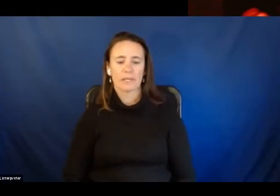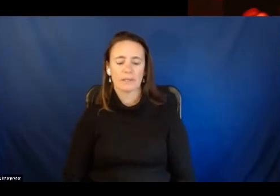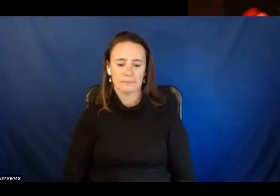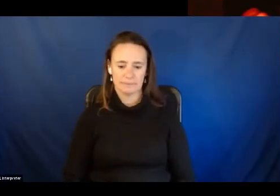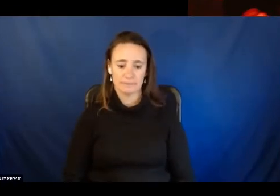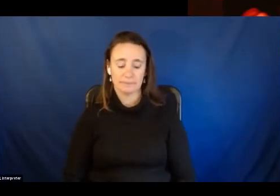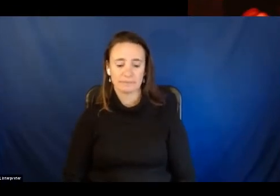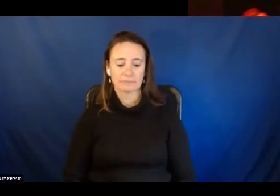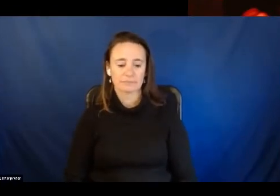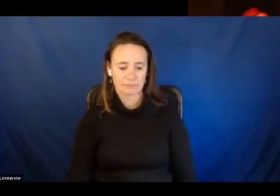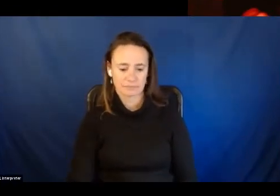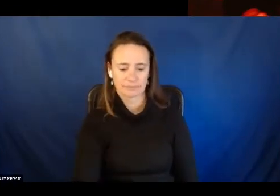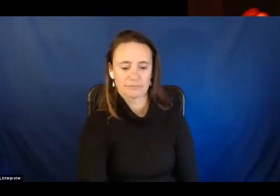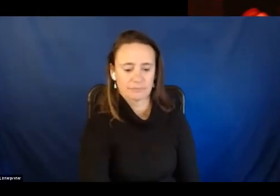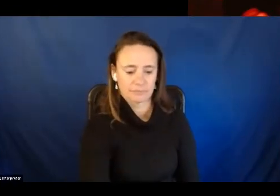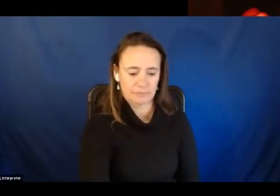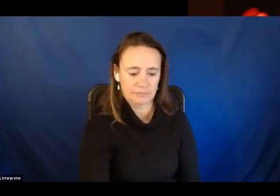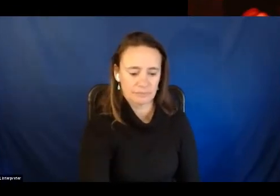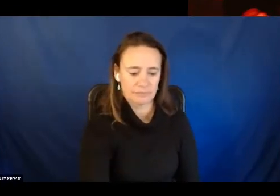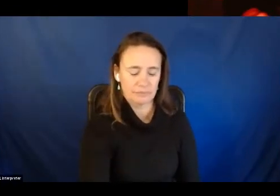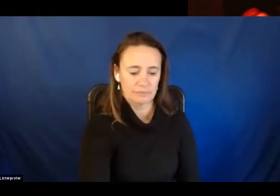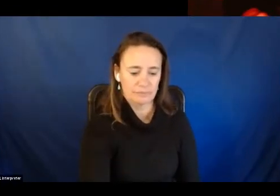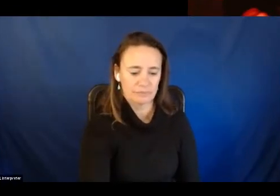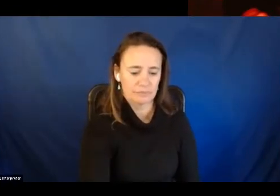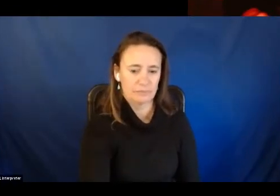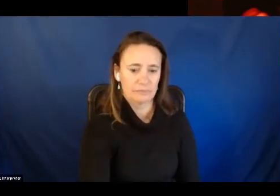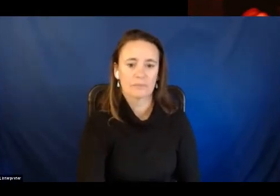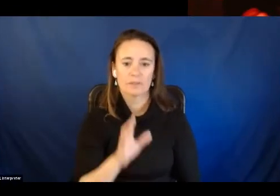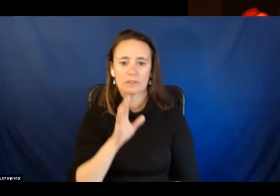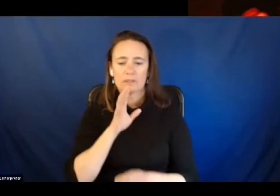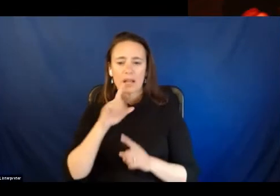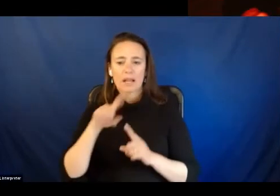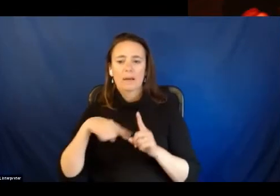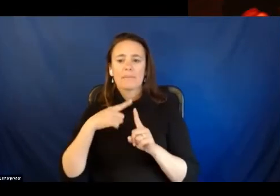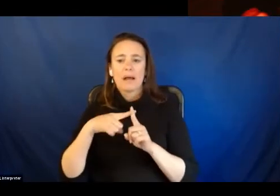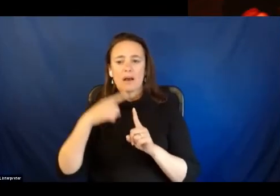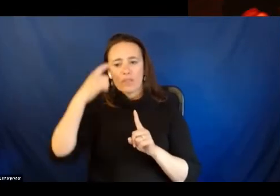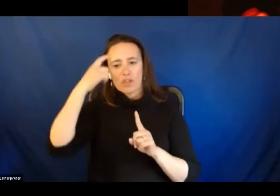So we're going to expand on the neurobiology of triggers for just a second.